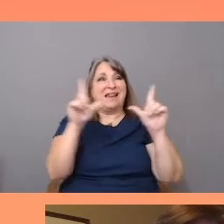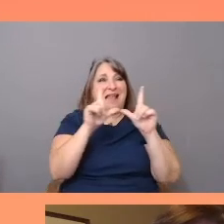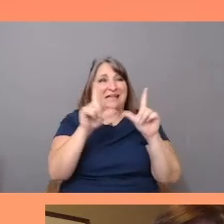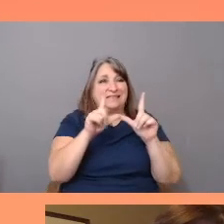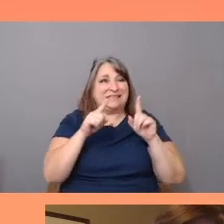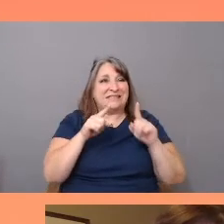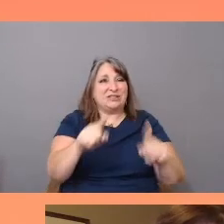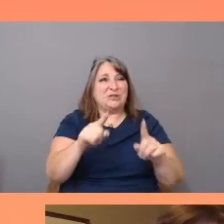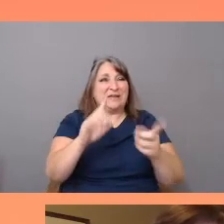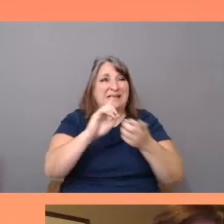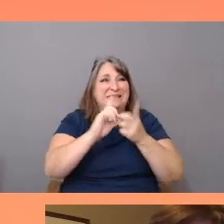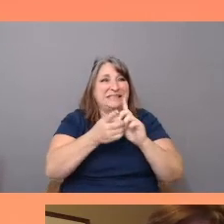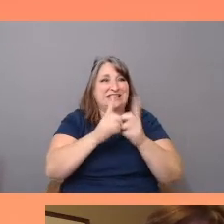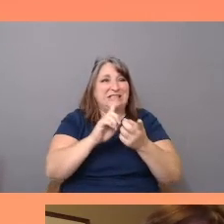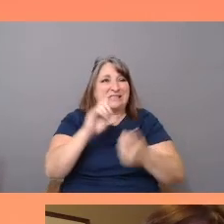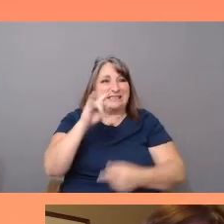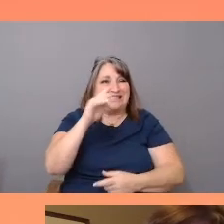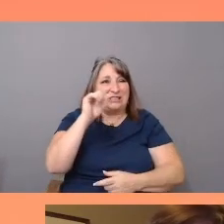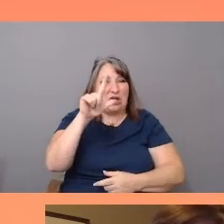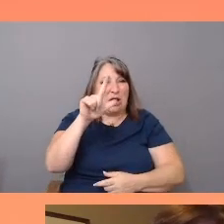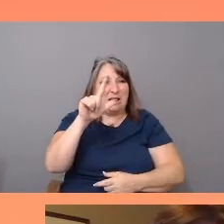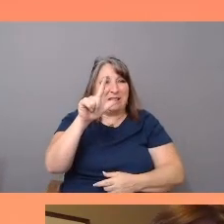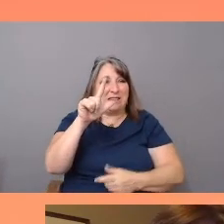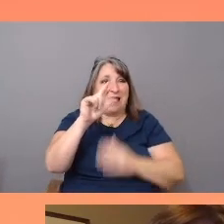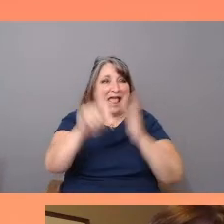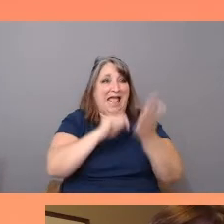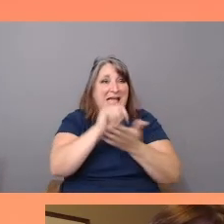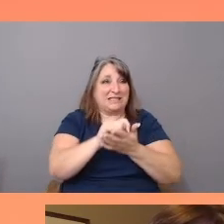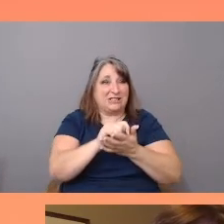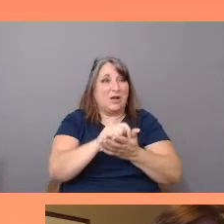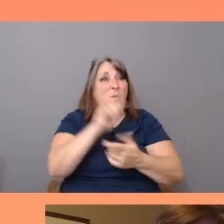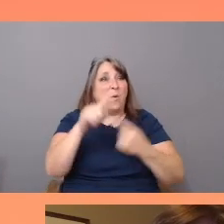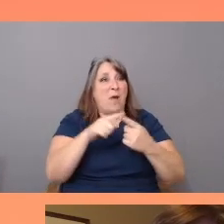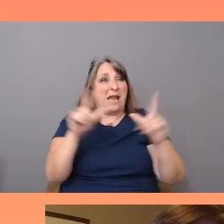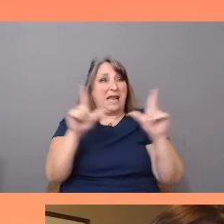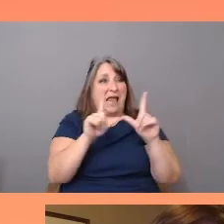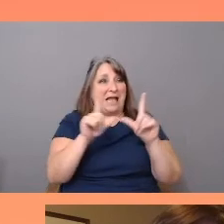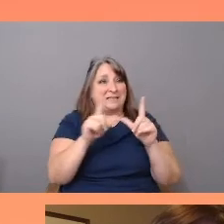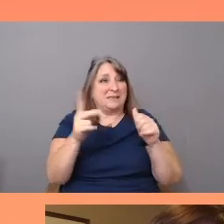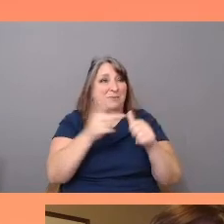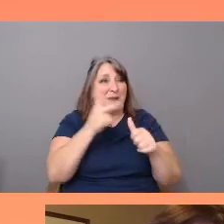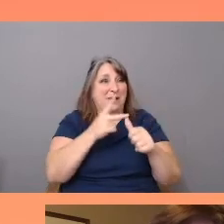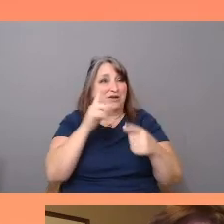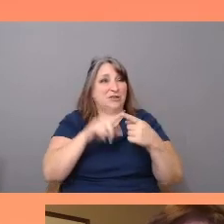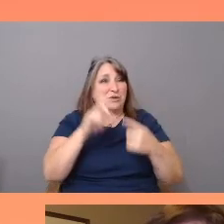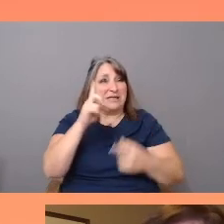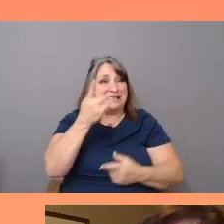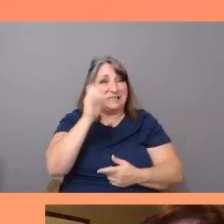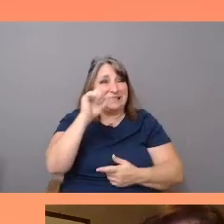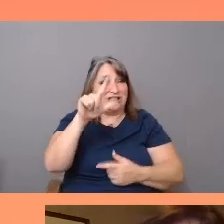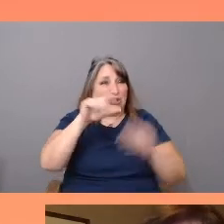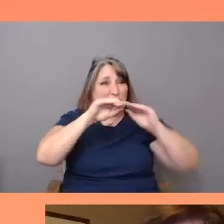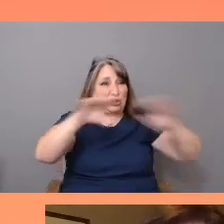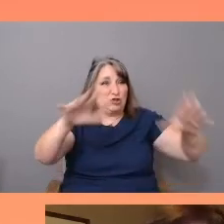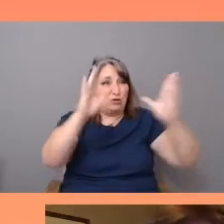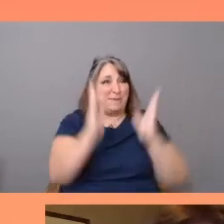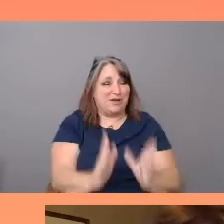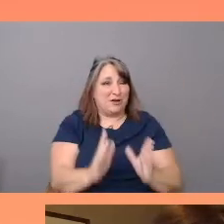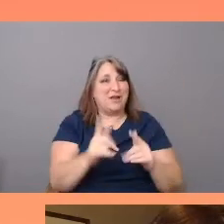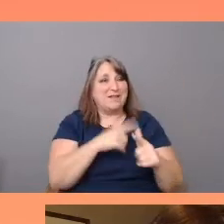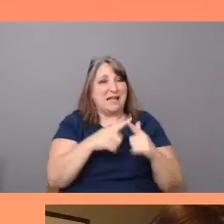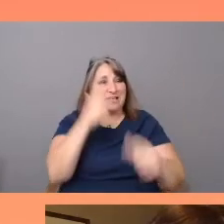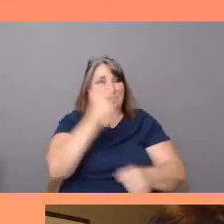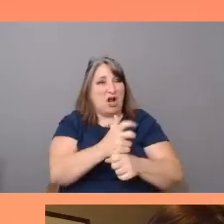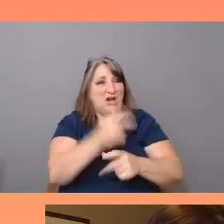age? One obstacle I've come across is that when you are licensing primarily to a digital distributor, it is really hard to